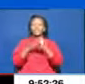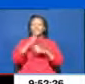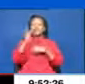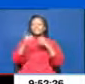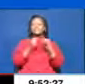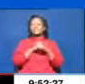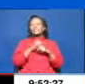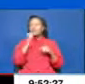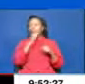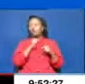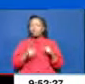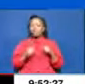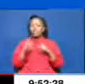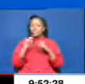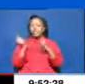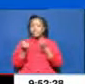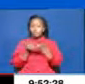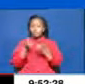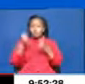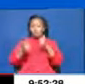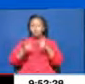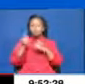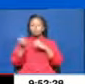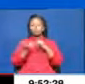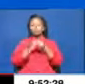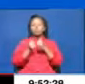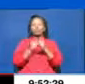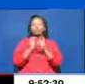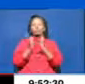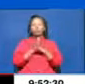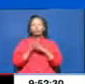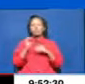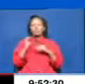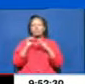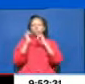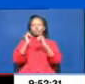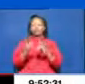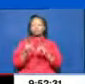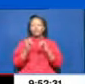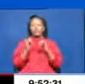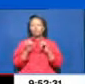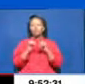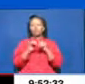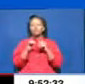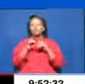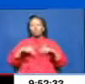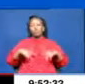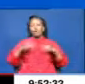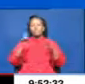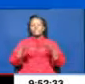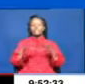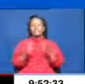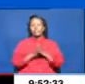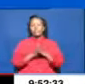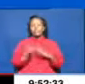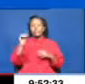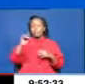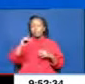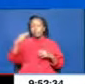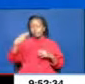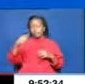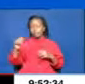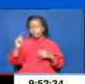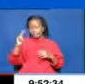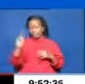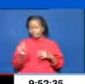Nicole in her team that will be up against defending champions New Zealand, runners-up Australia and Ghana in a move that